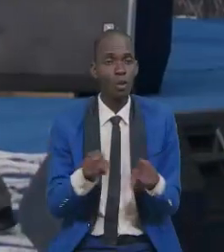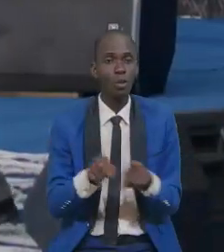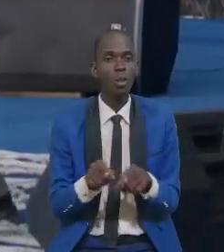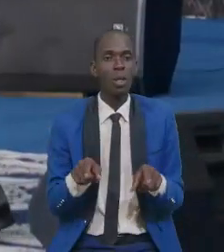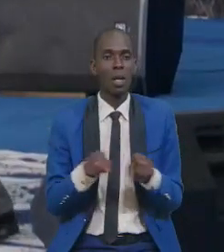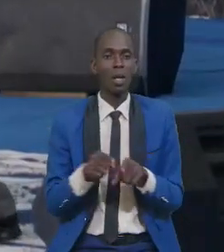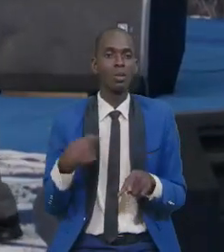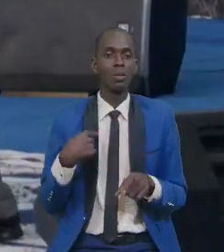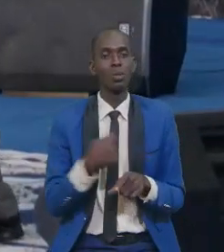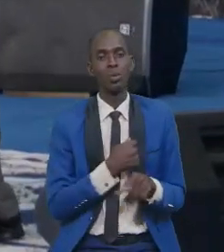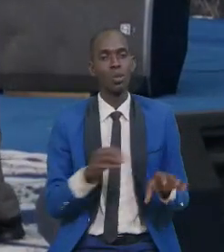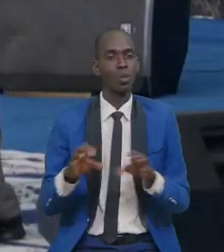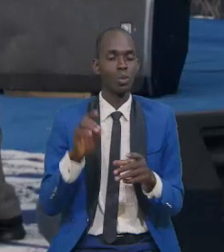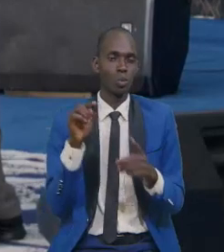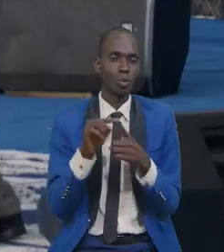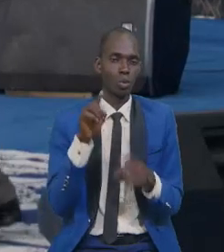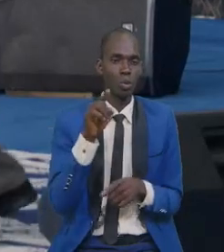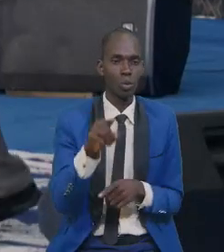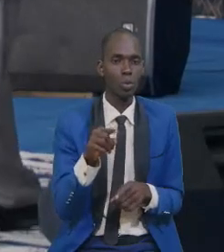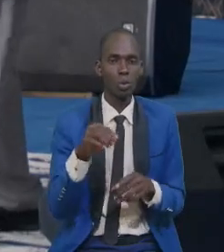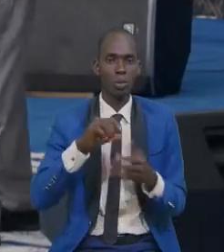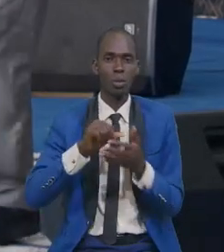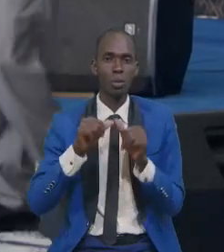do toward you. Then